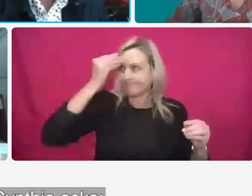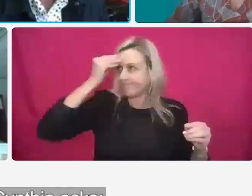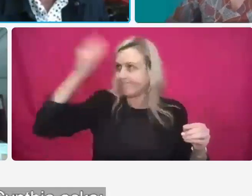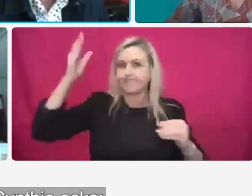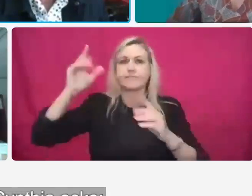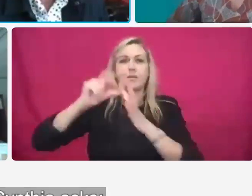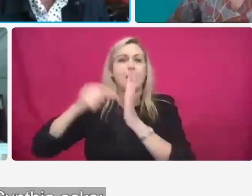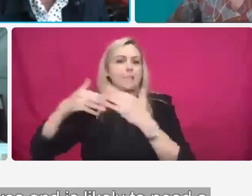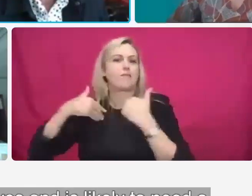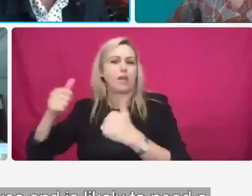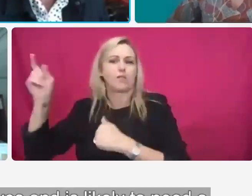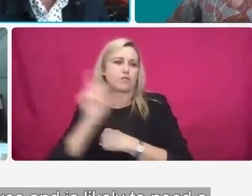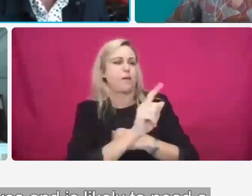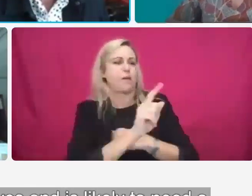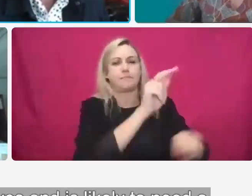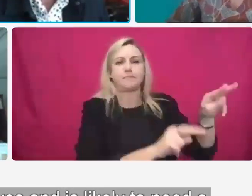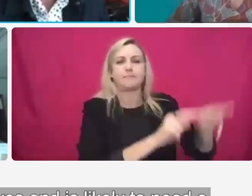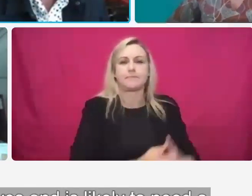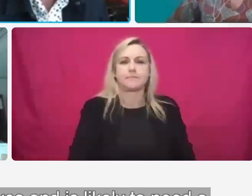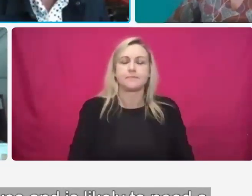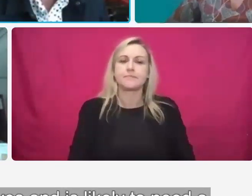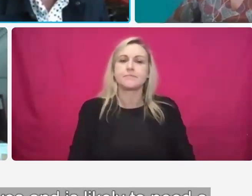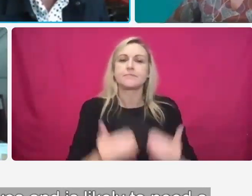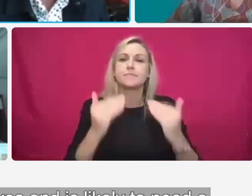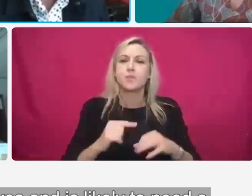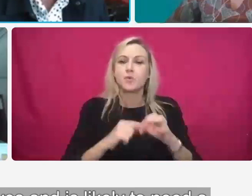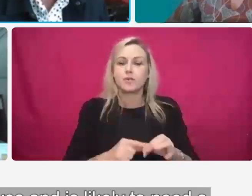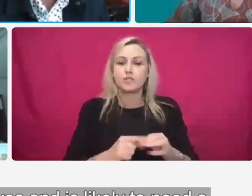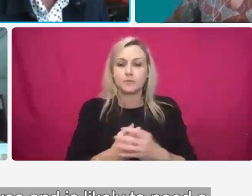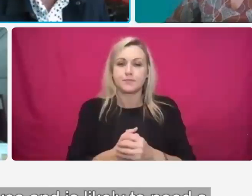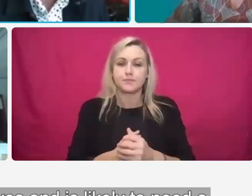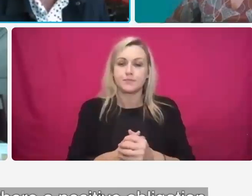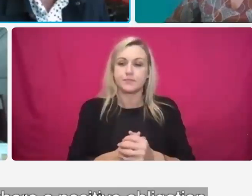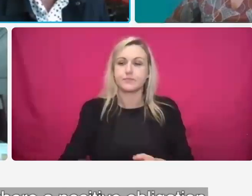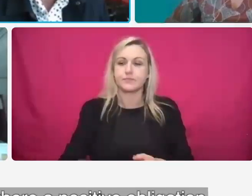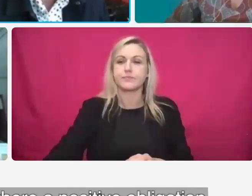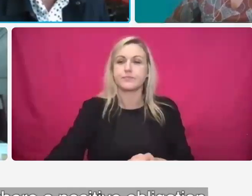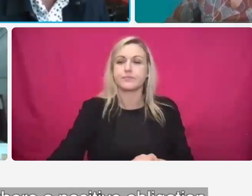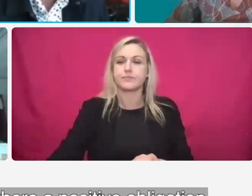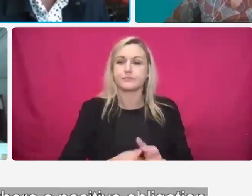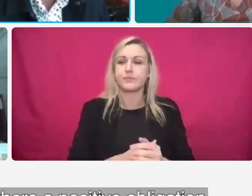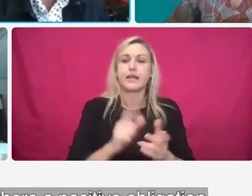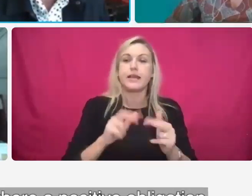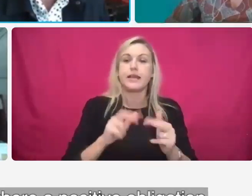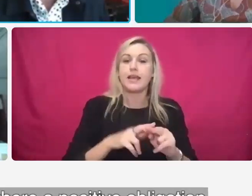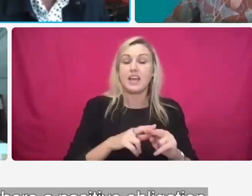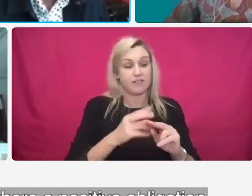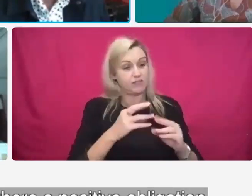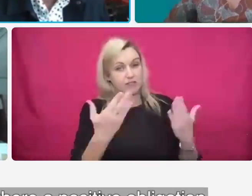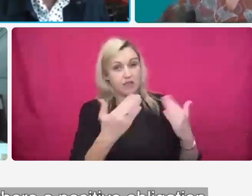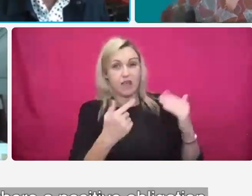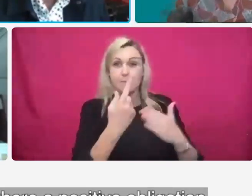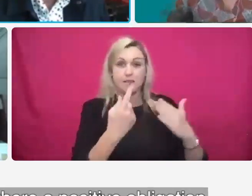All right, Cynthia asks, if the consumer improves and is likely to need a lower classification, is there a